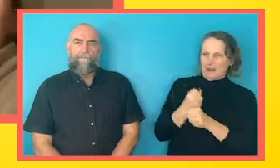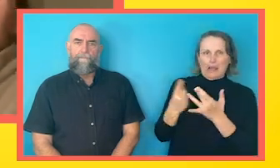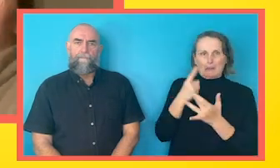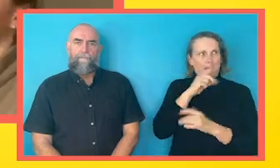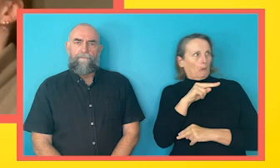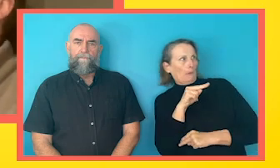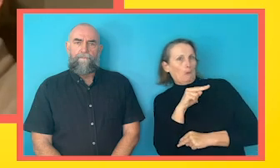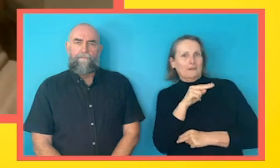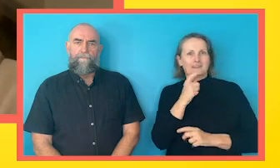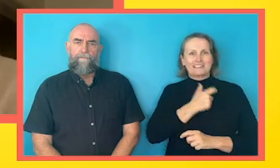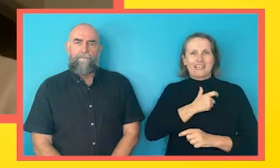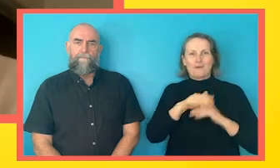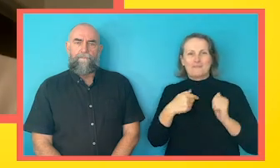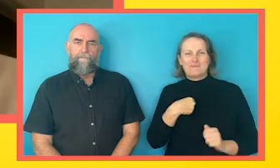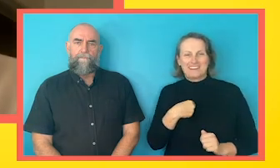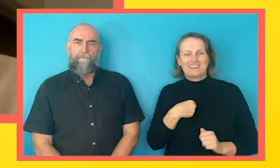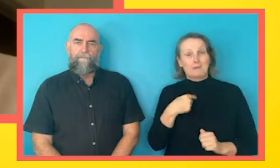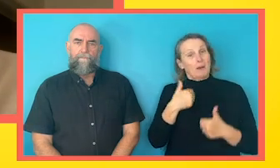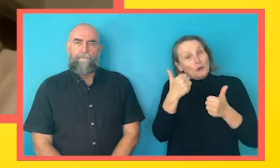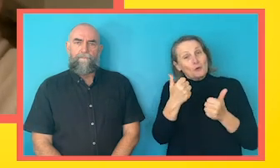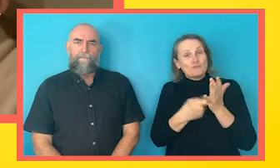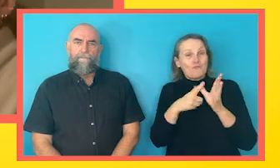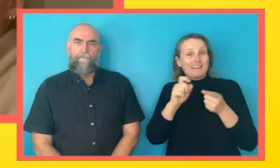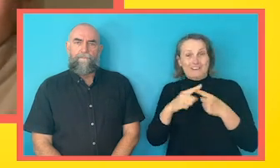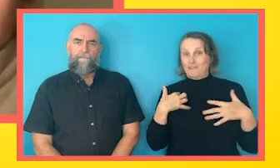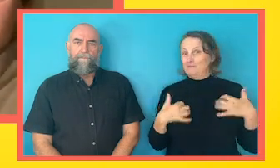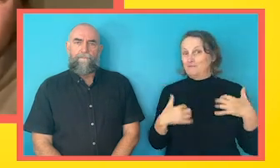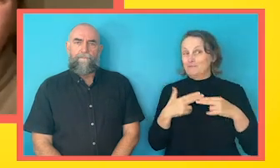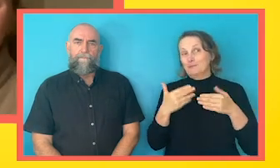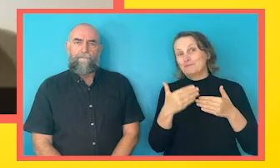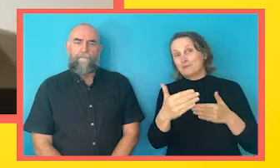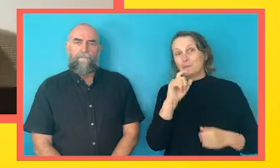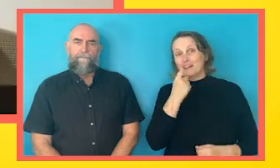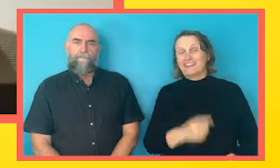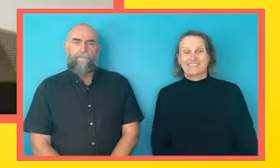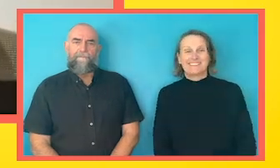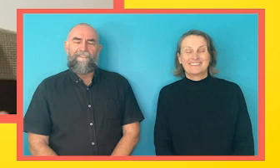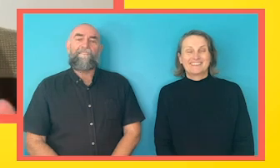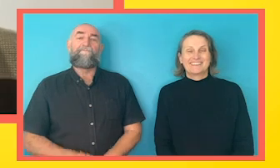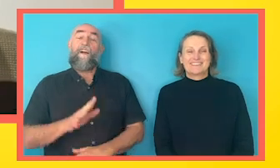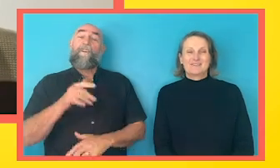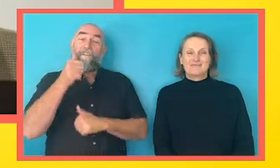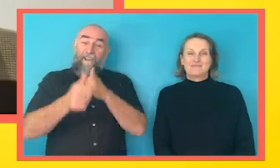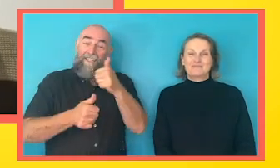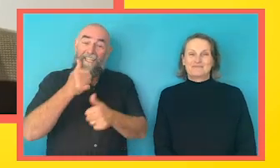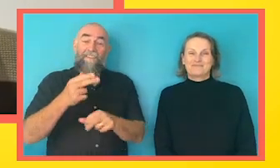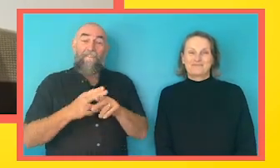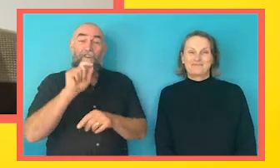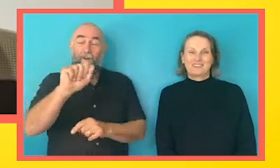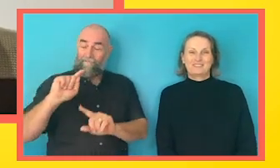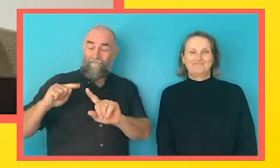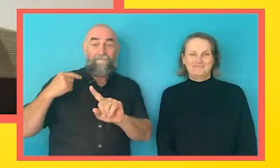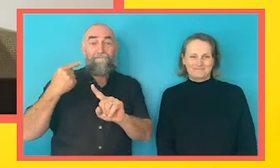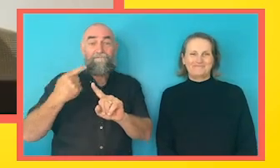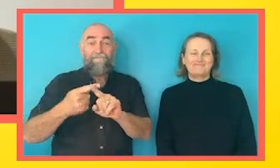competitors. No, it should be a very good race. Very excited for it. Jasmine Greenwood, congratulations on your journey so